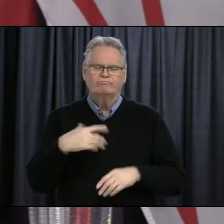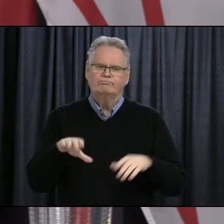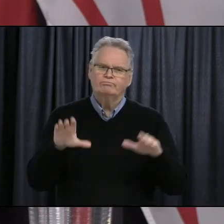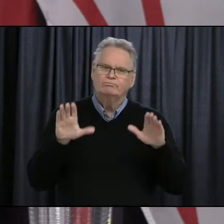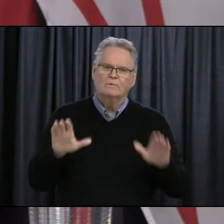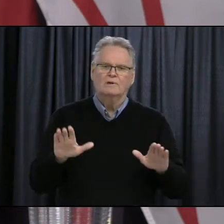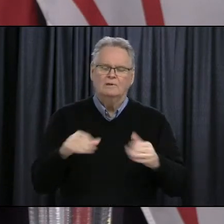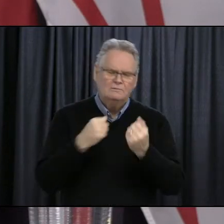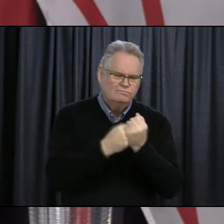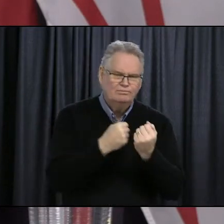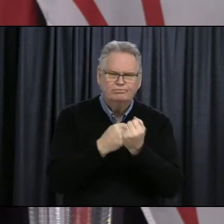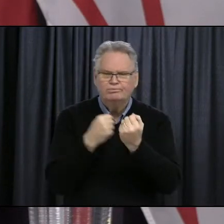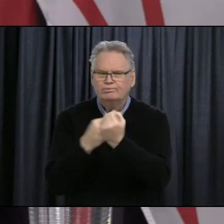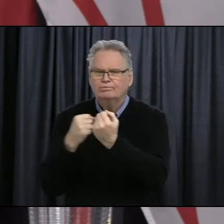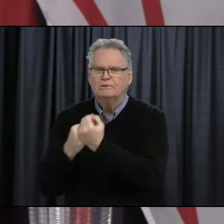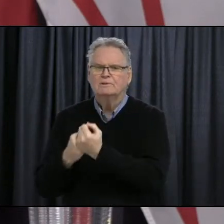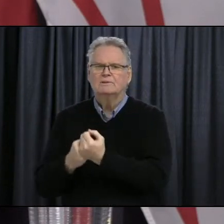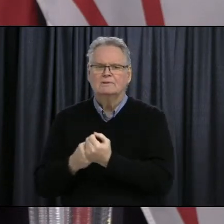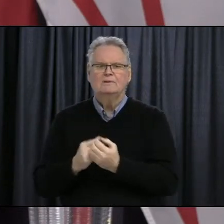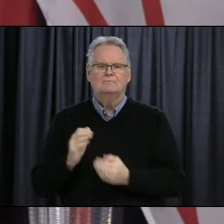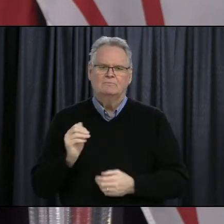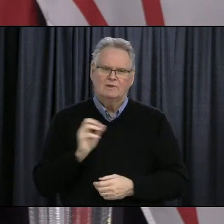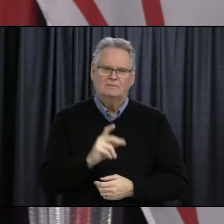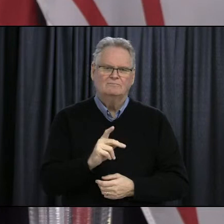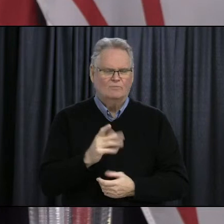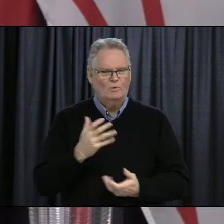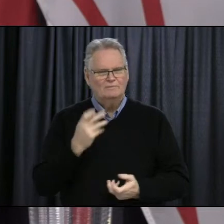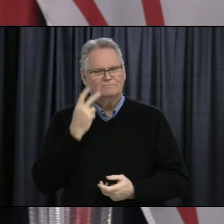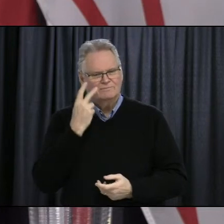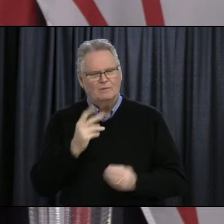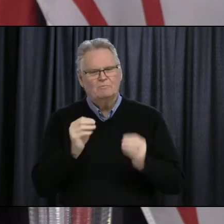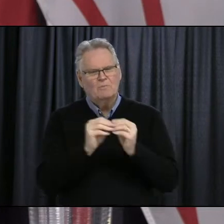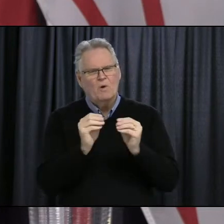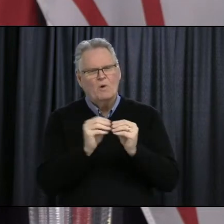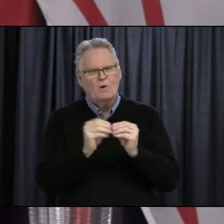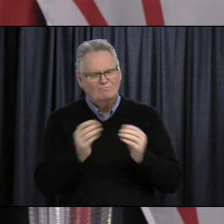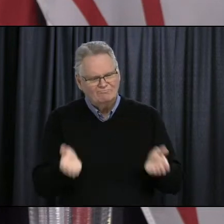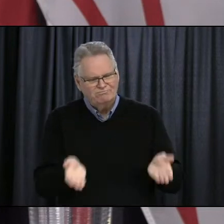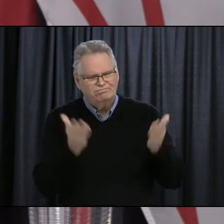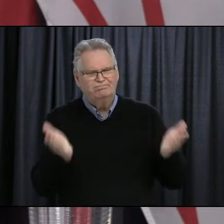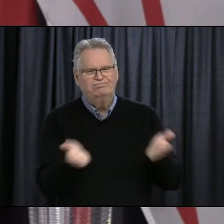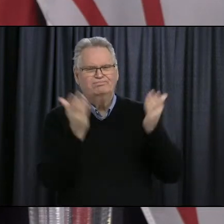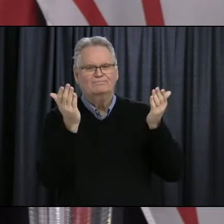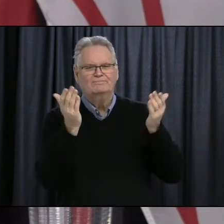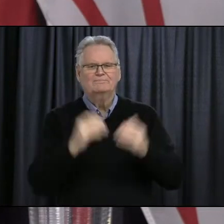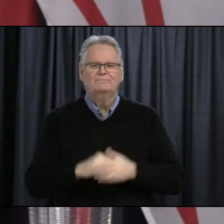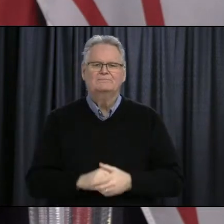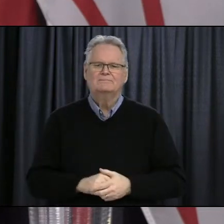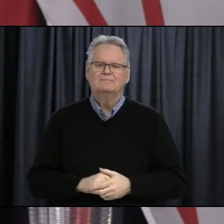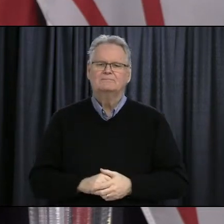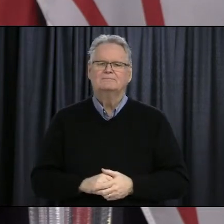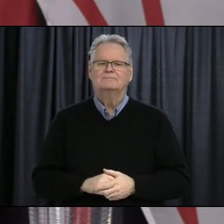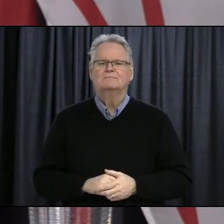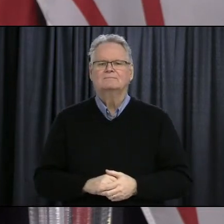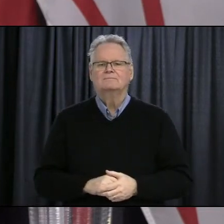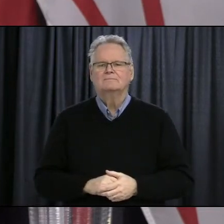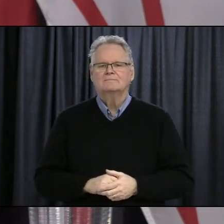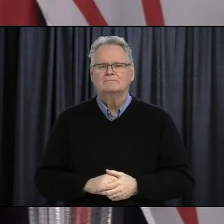can do here, today. One kind act, added to a few, added to